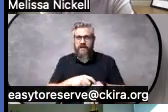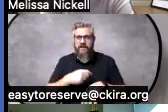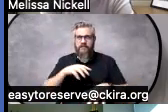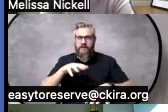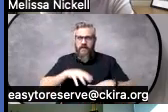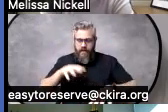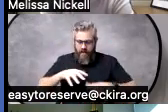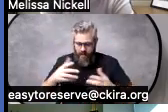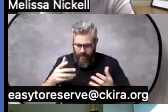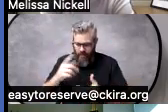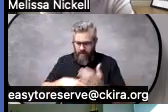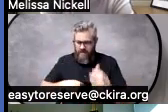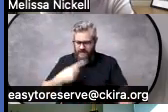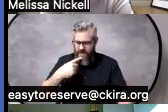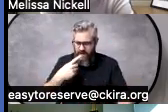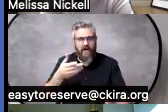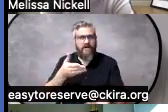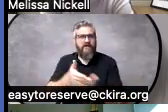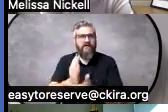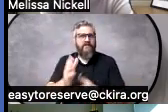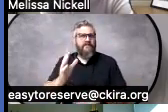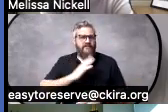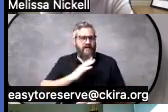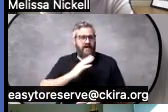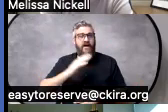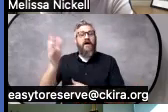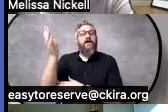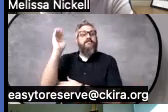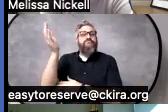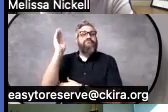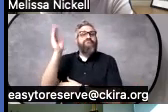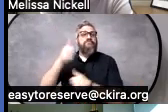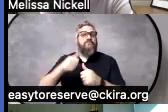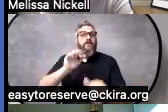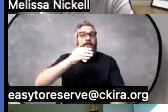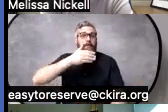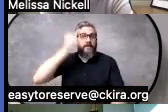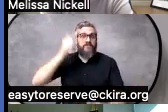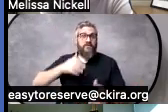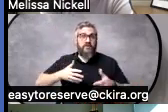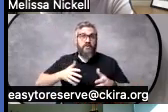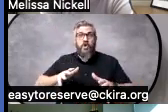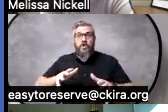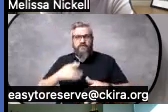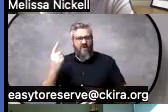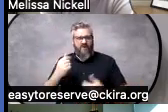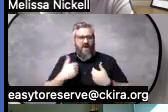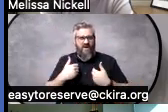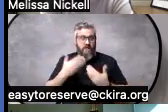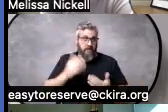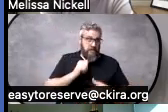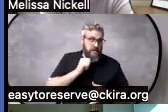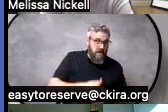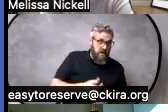what was I saying? But that's okay. Just present and do your best. Your nerves, they're going to be there or not. For me,